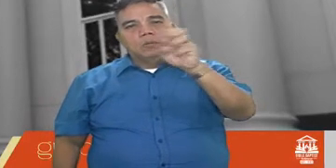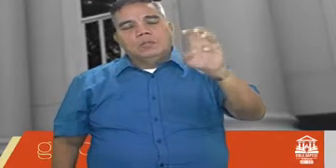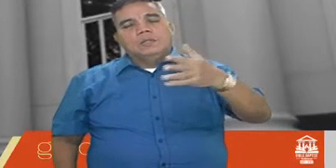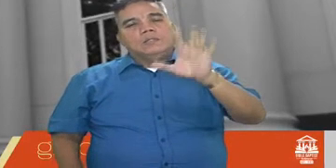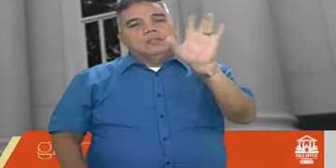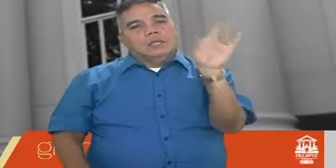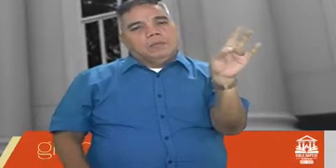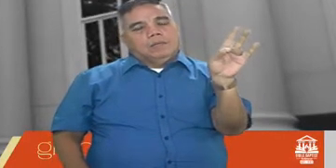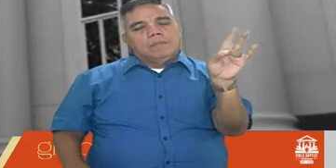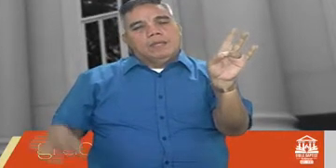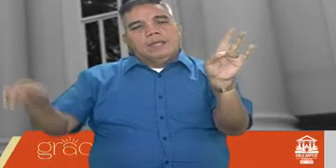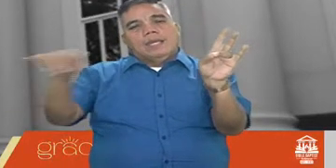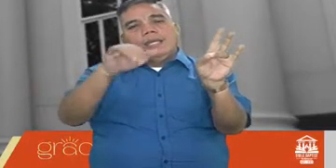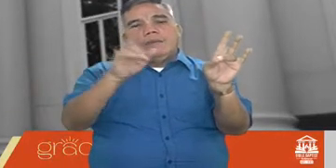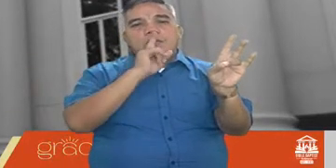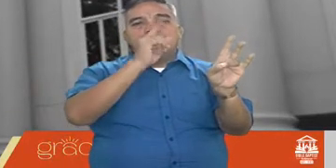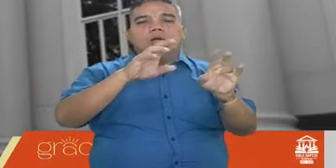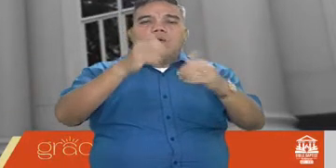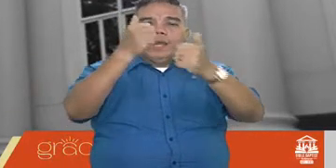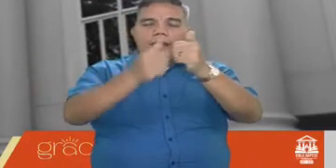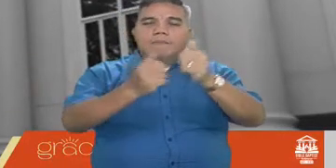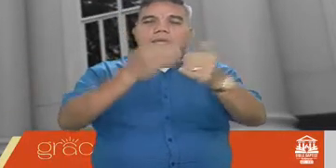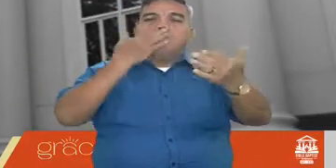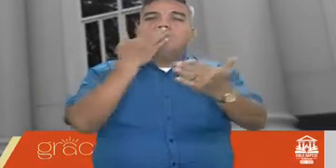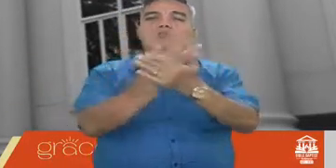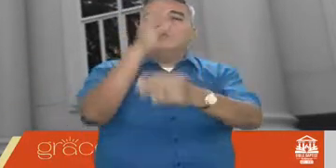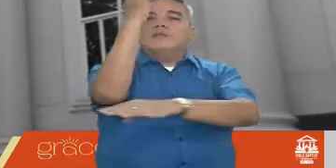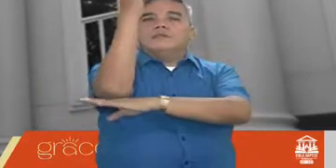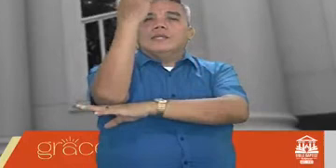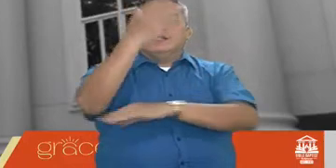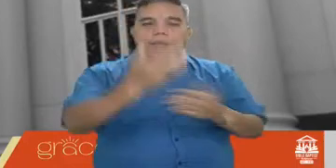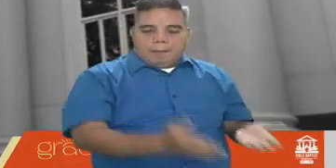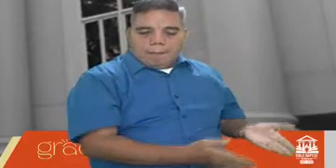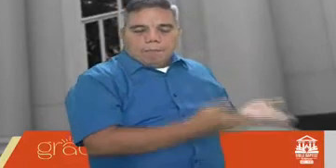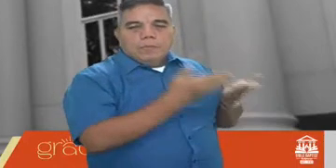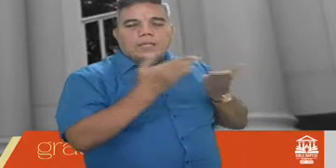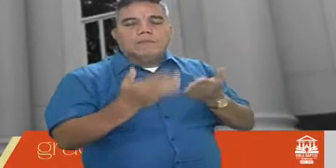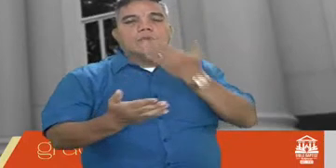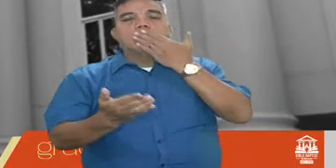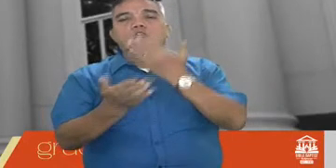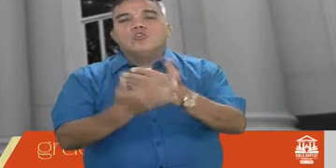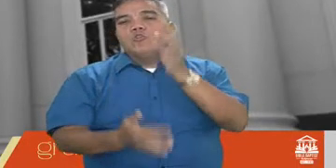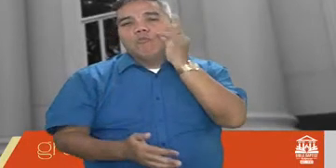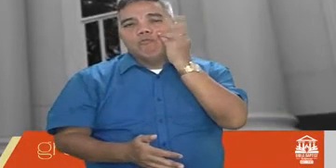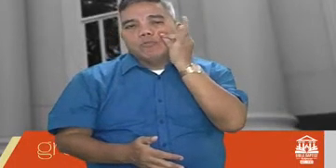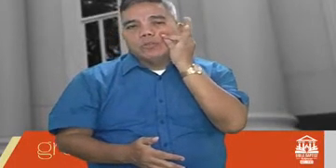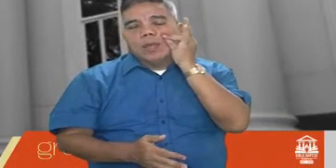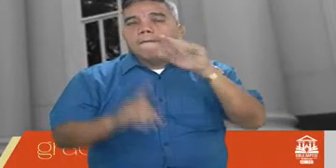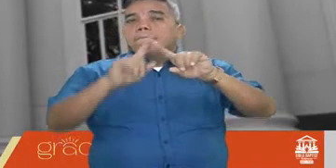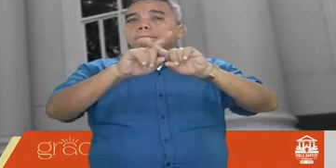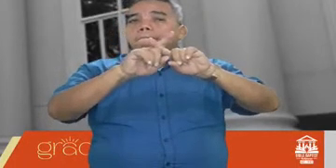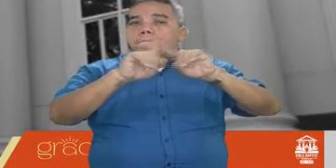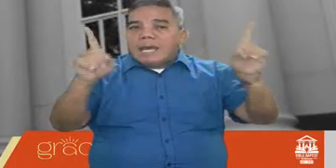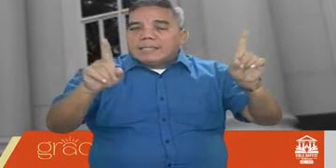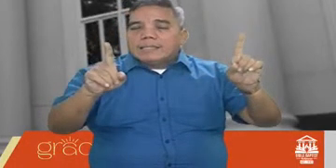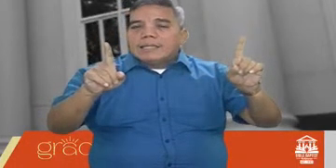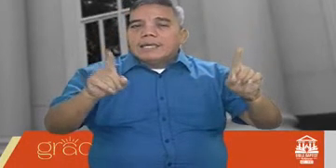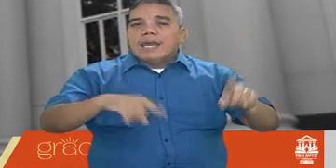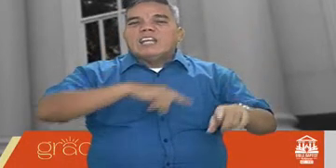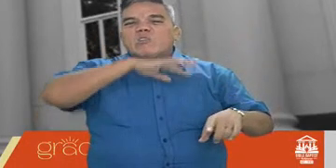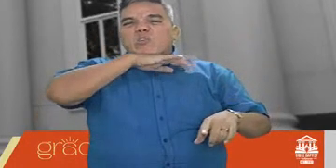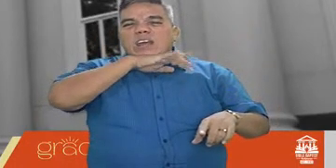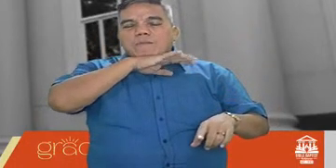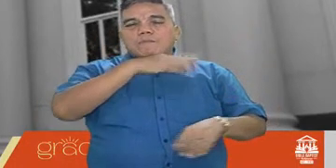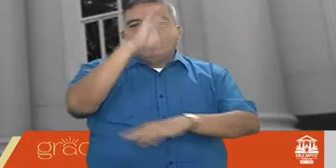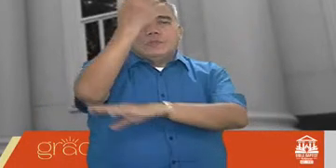number 17, even so every good tree bringeth forth good fruit, but a corrupt